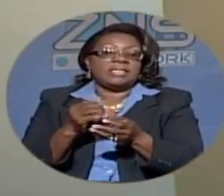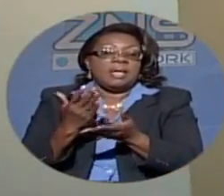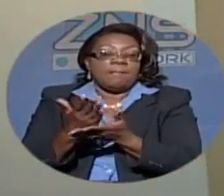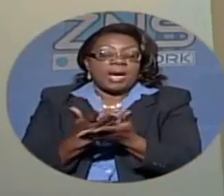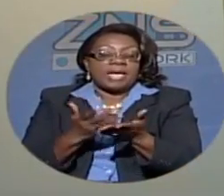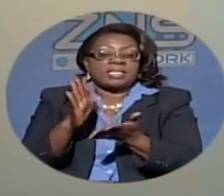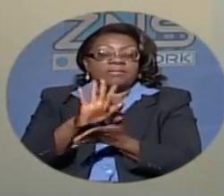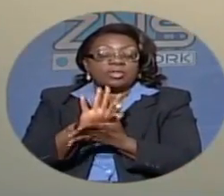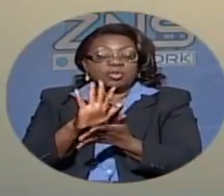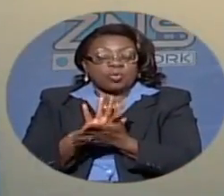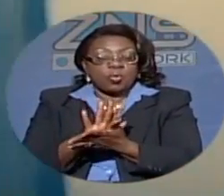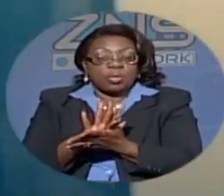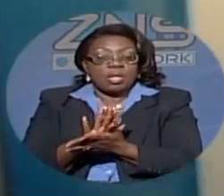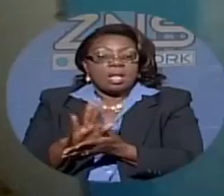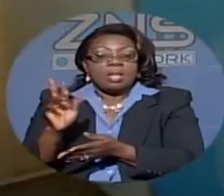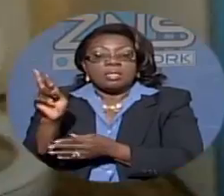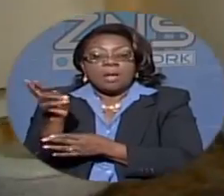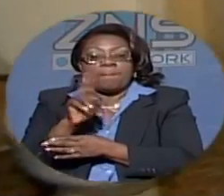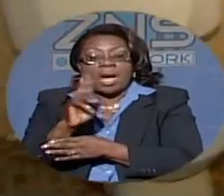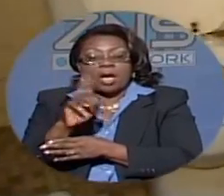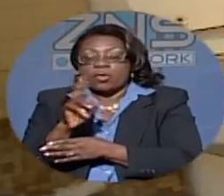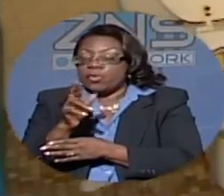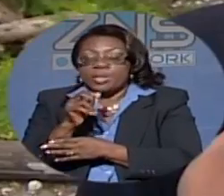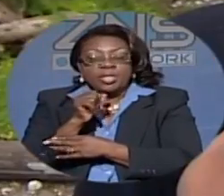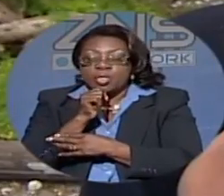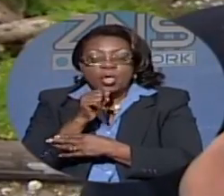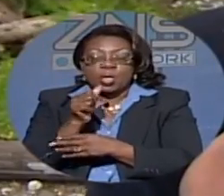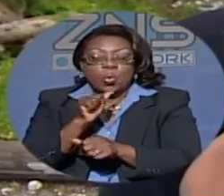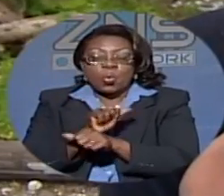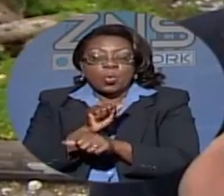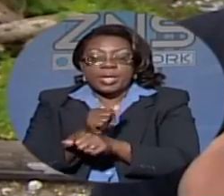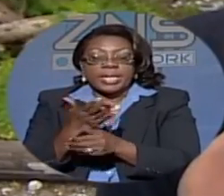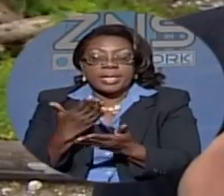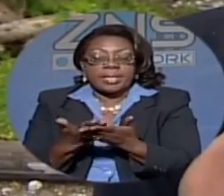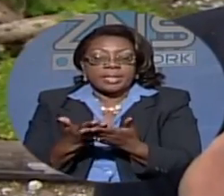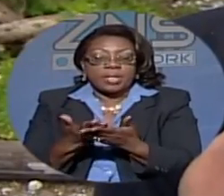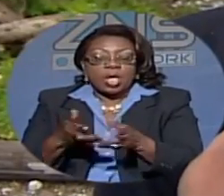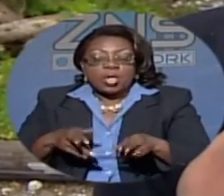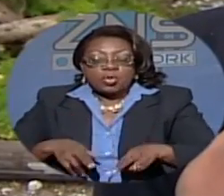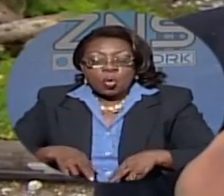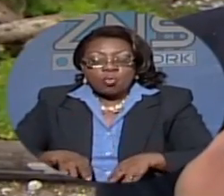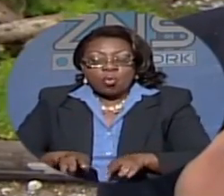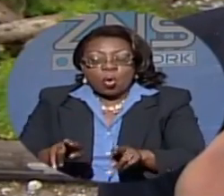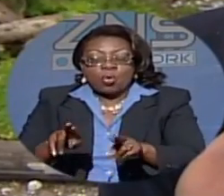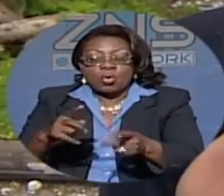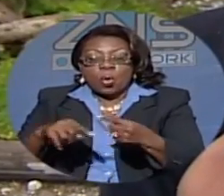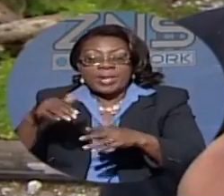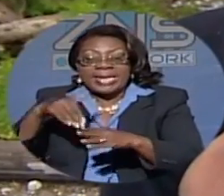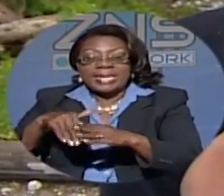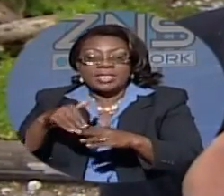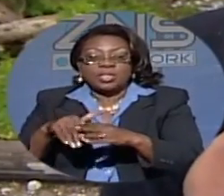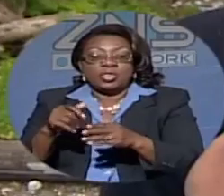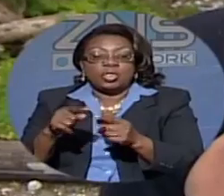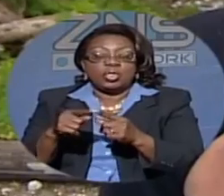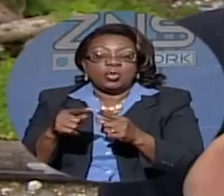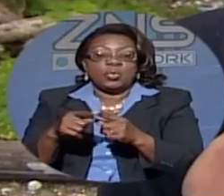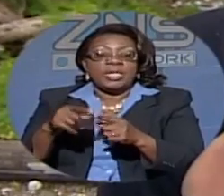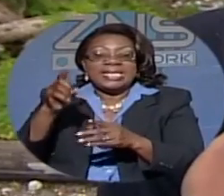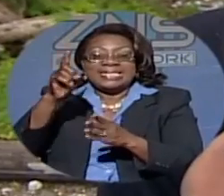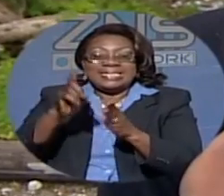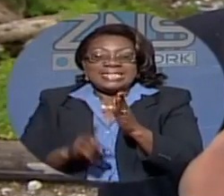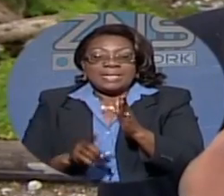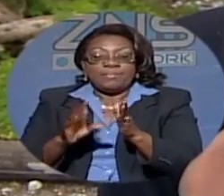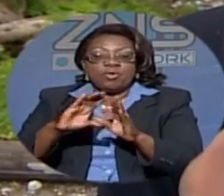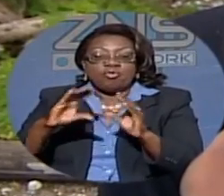Brother Julian, they are not in good shape right now. On the road leading into the Deep Creek,